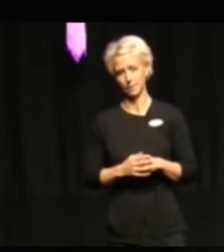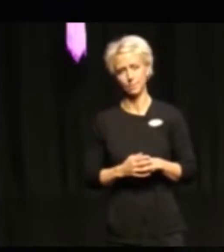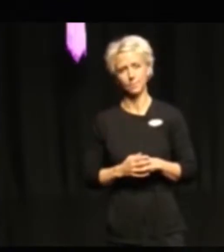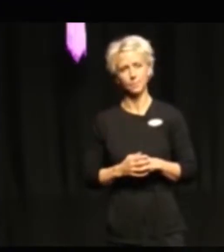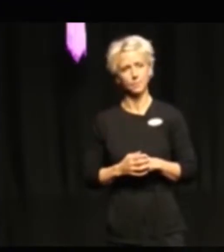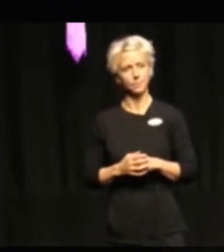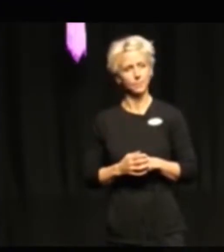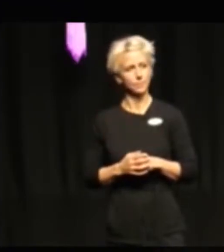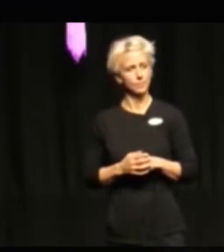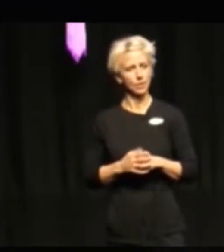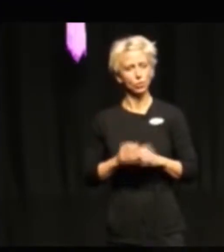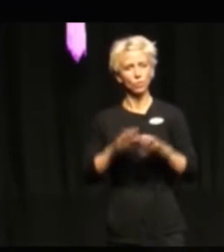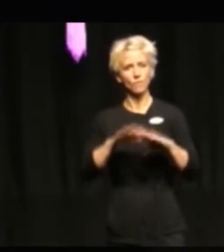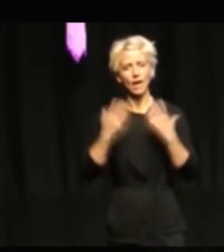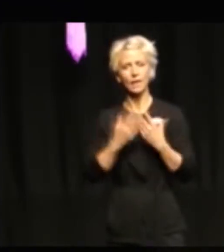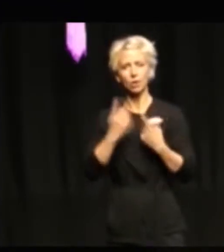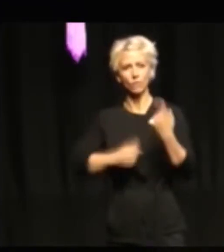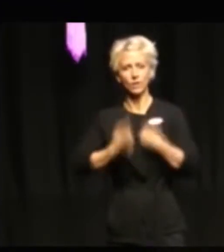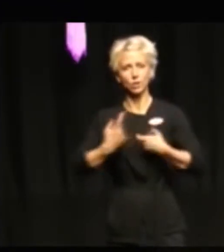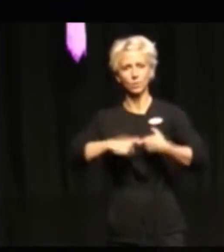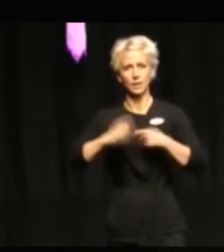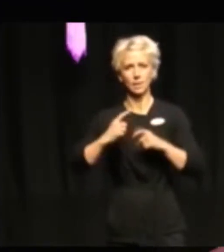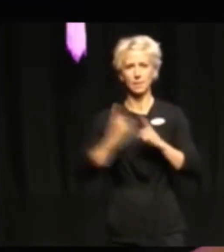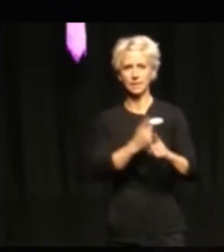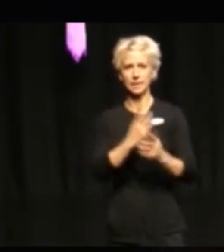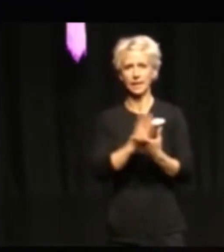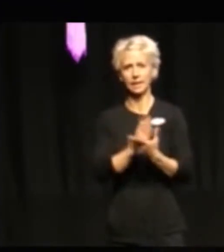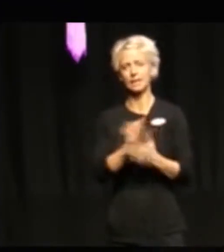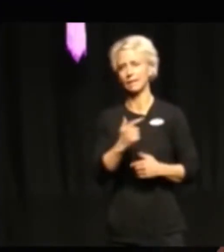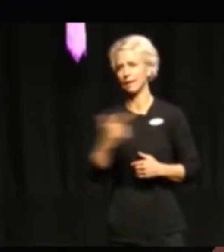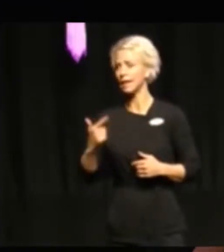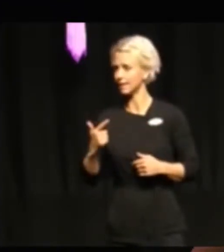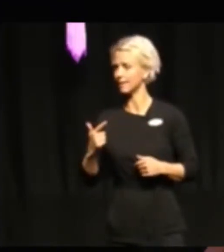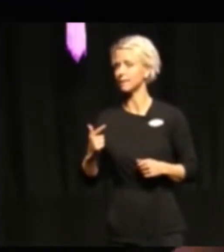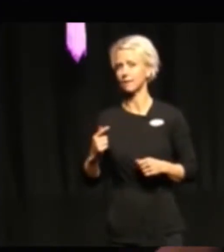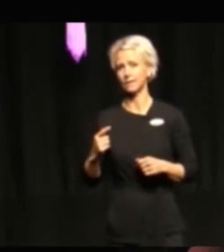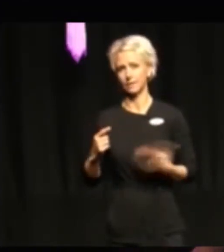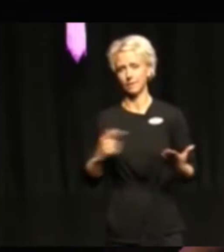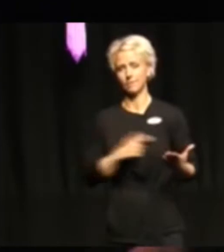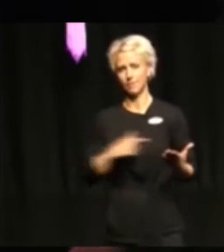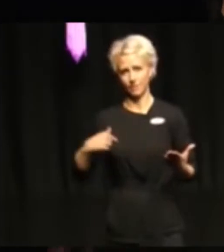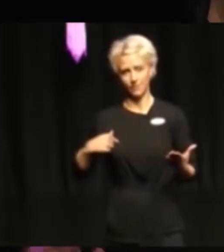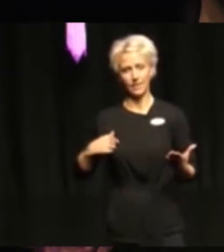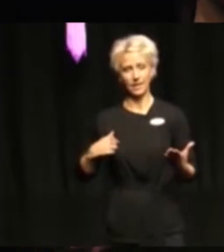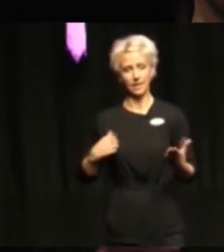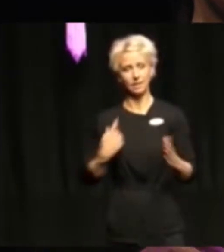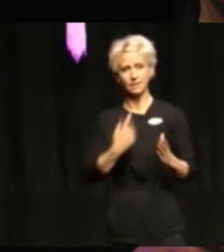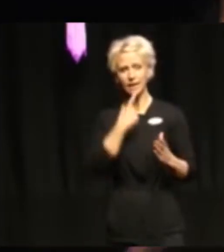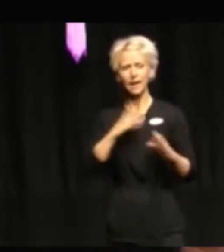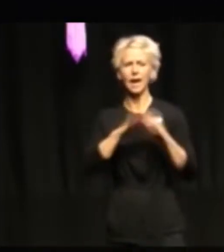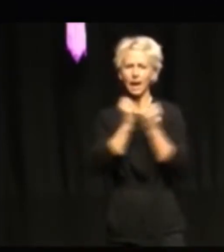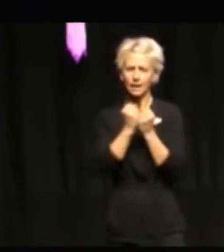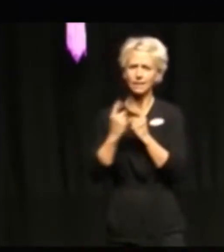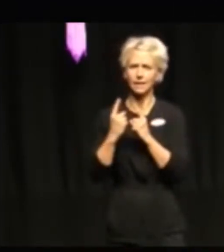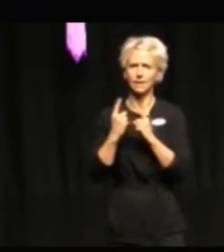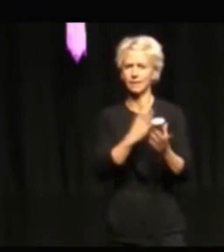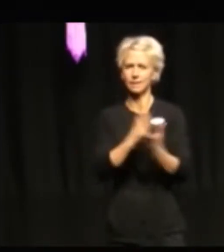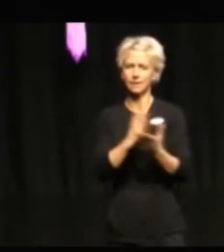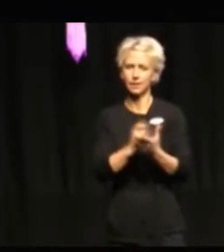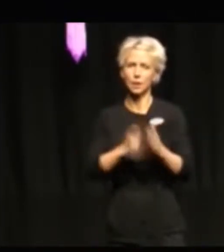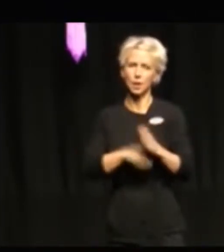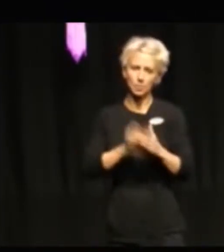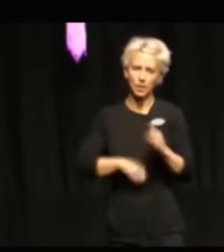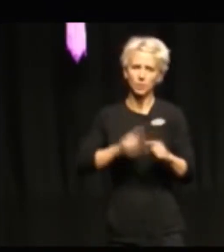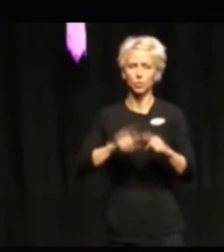at the World Conference for Human Rights they reaffirmed that all these rights, civil,